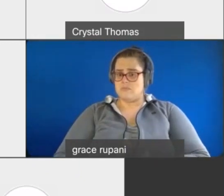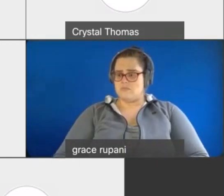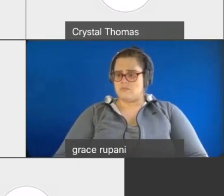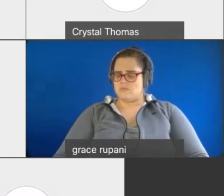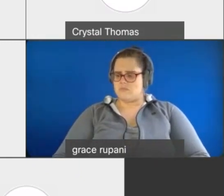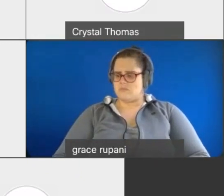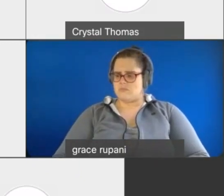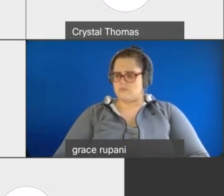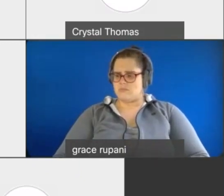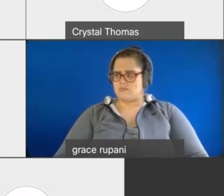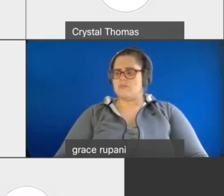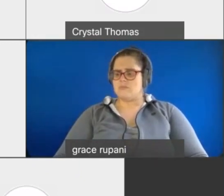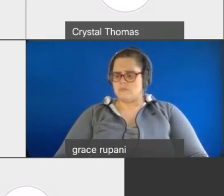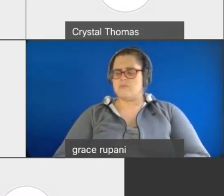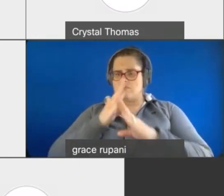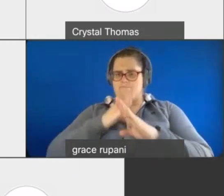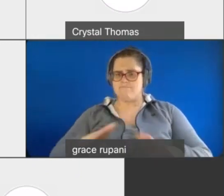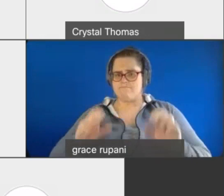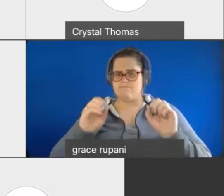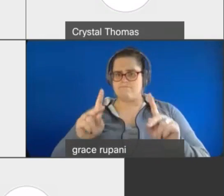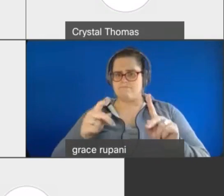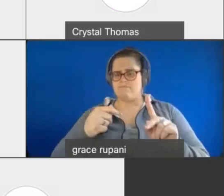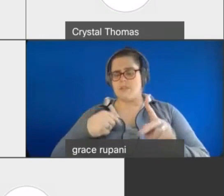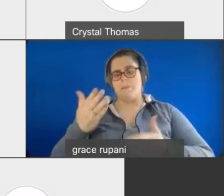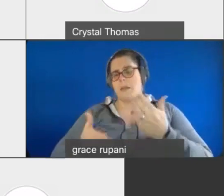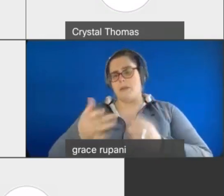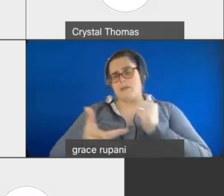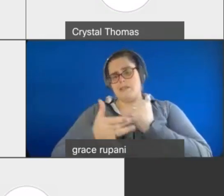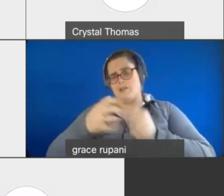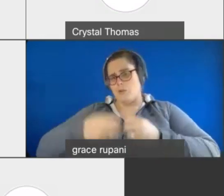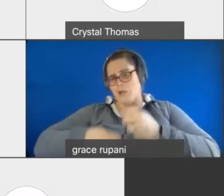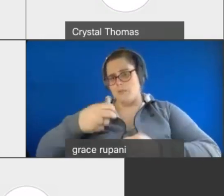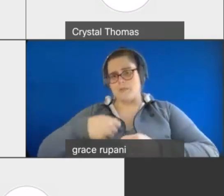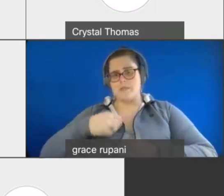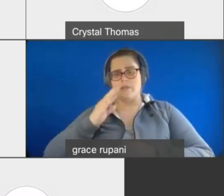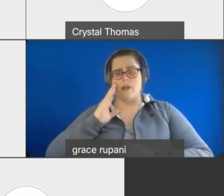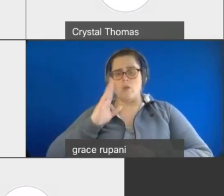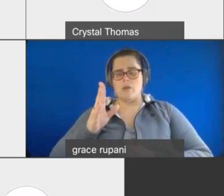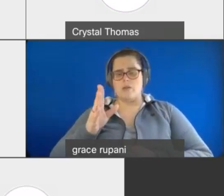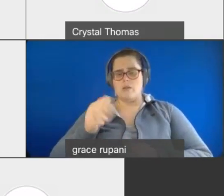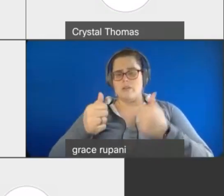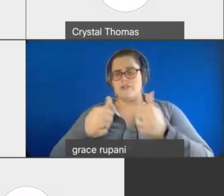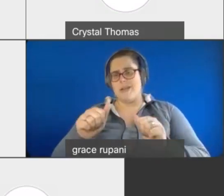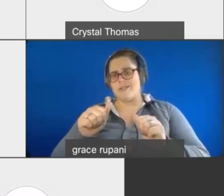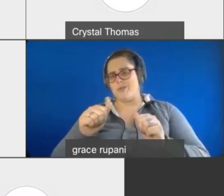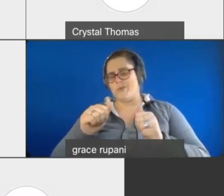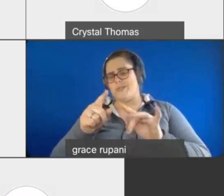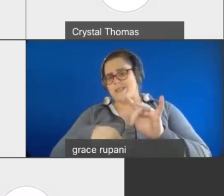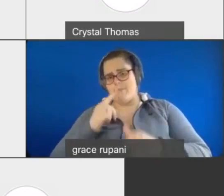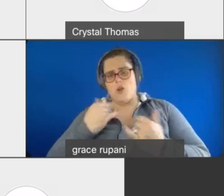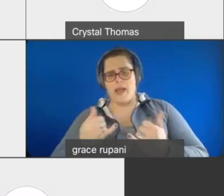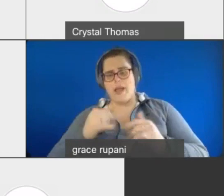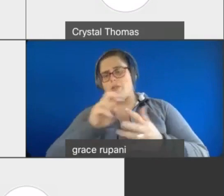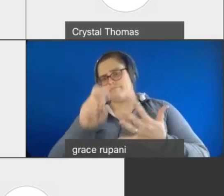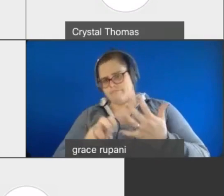Okay, I will try to come back. I guess there may be some technical difficulties there. So in this time, we're going to turn it over to St. John's Community Services.